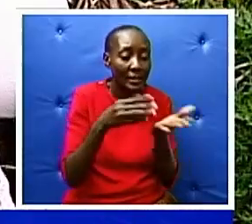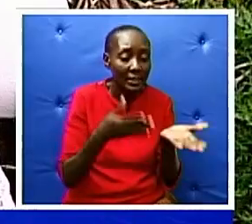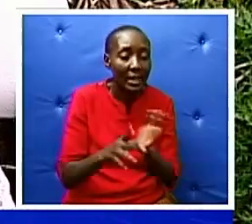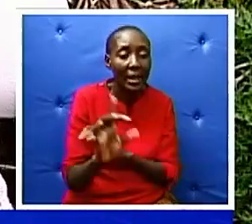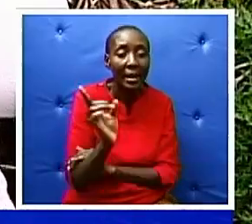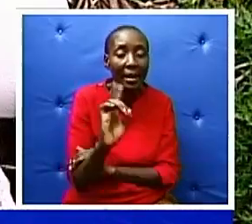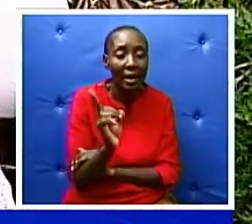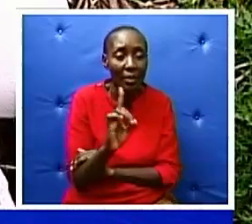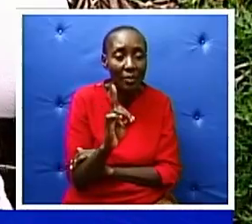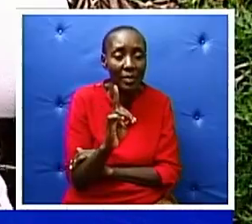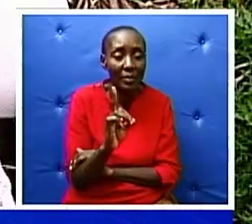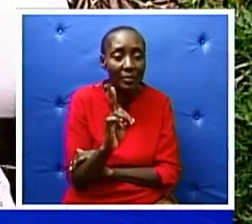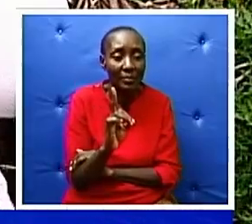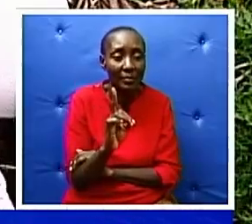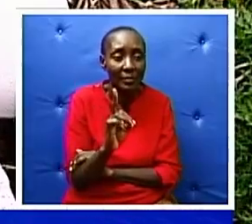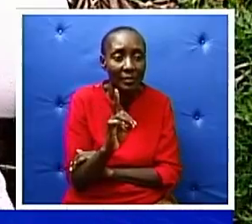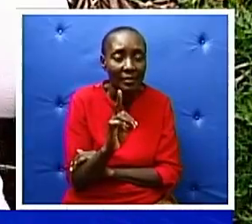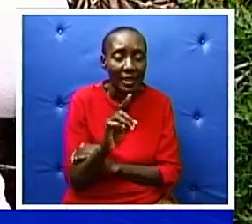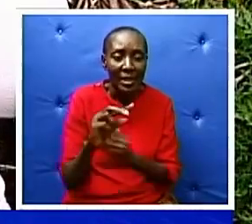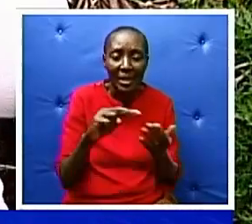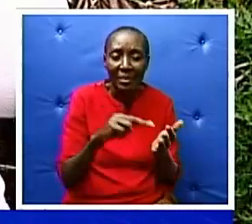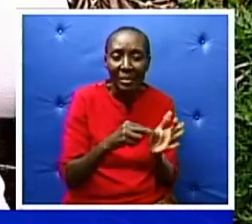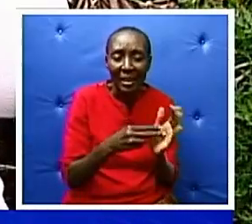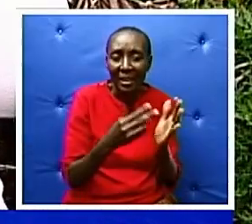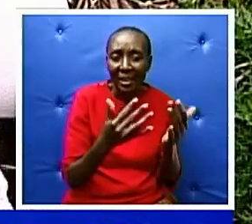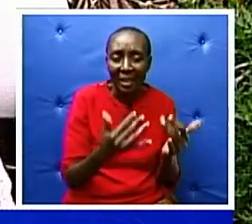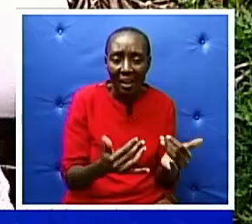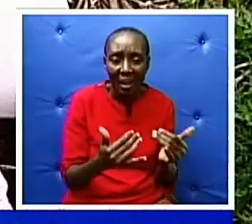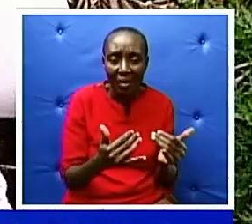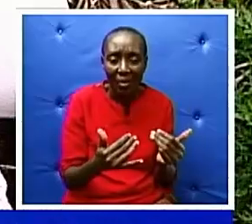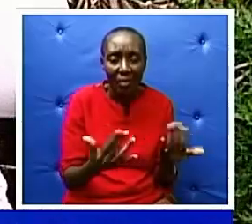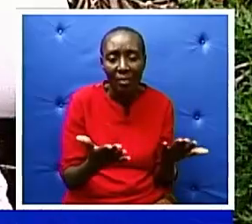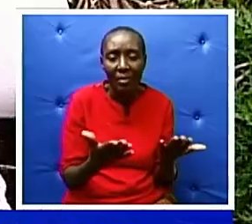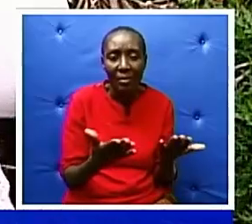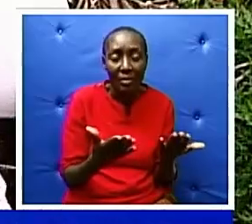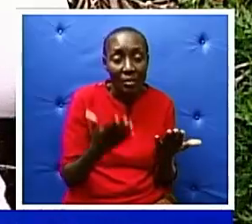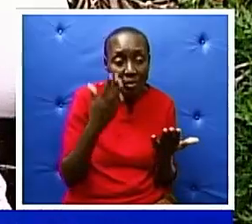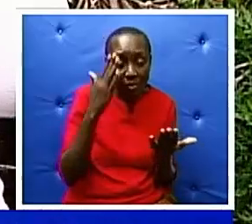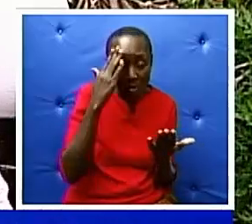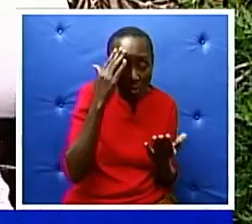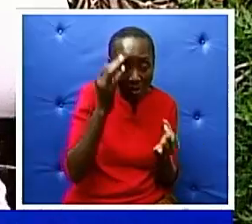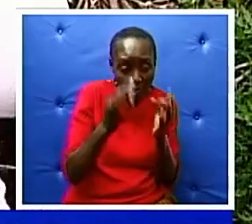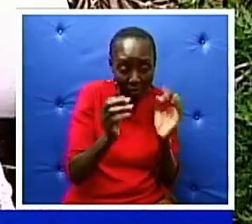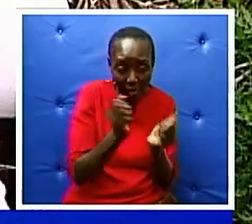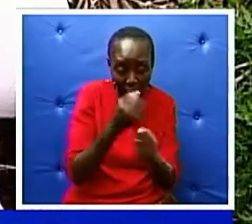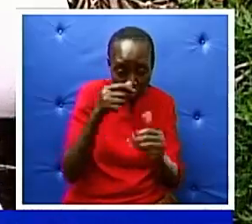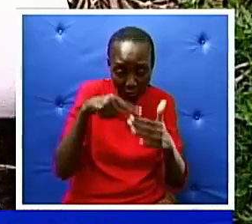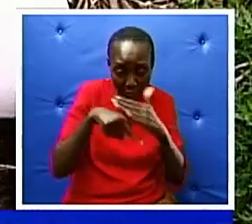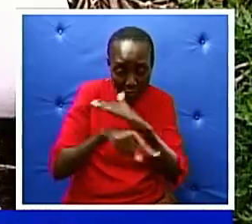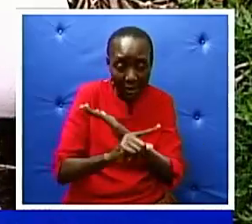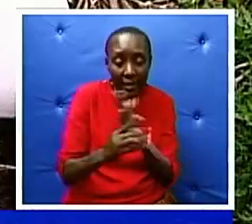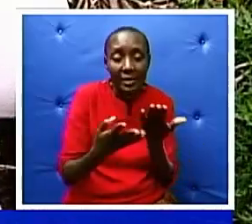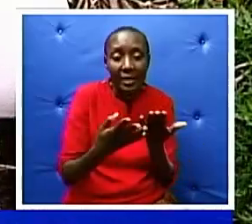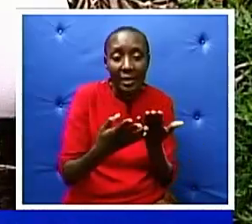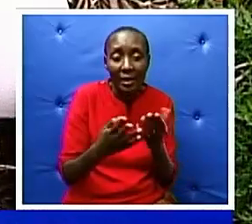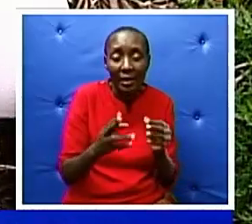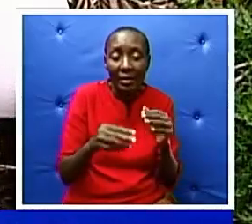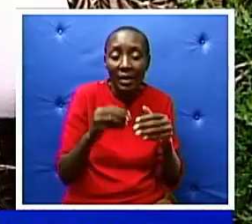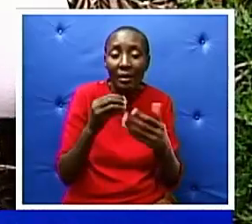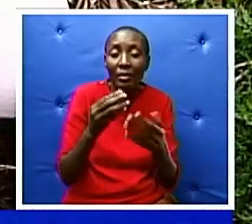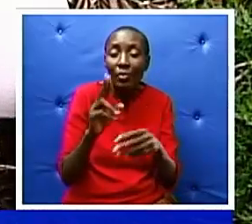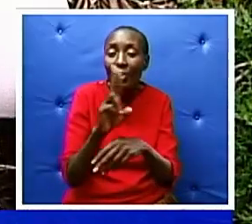taken much fighting or anything. You just know if we can't get in, then we access them